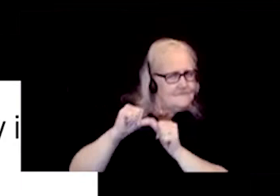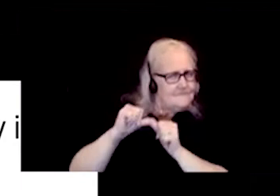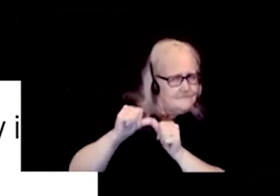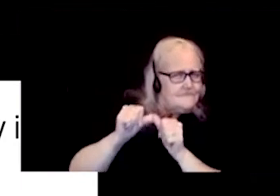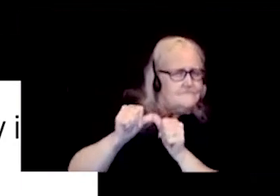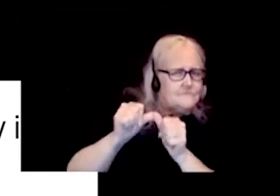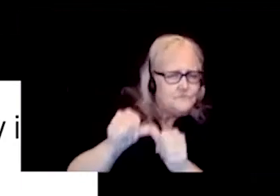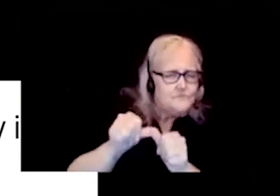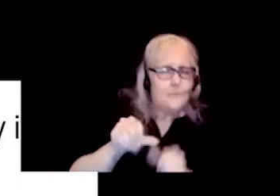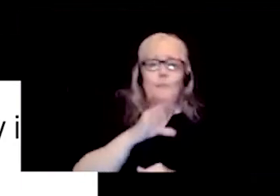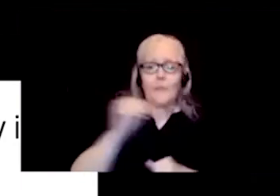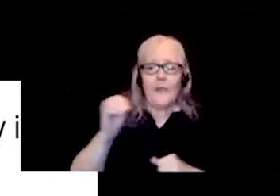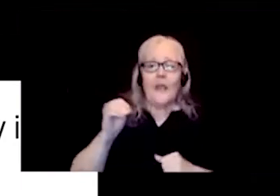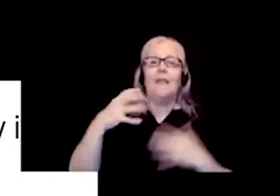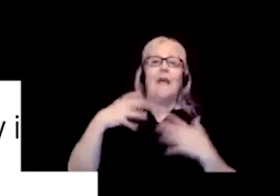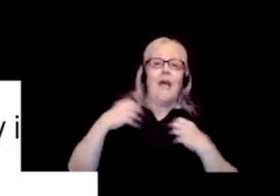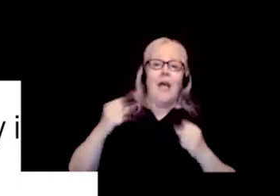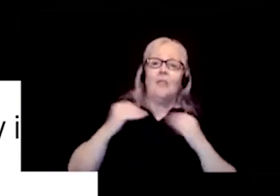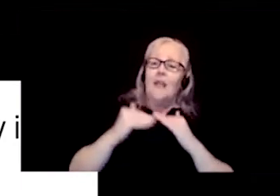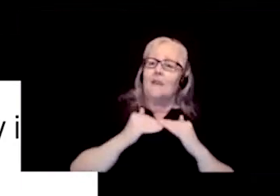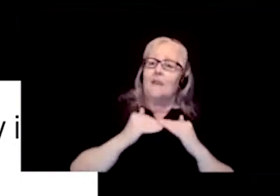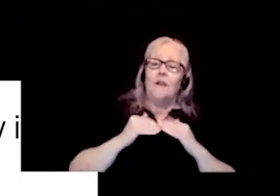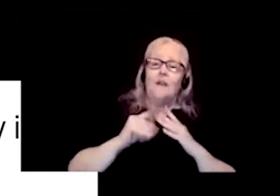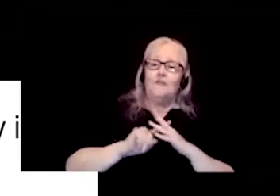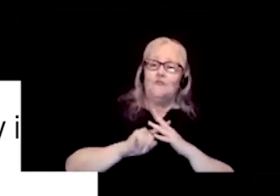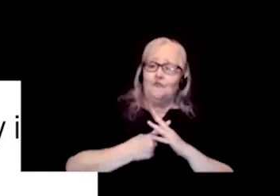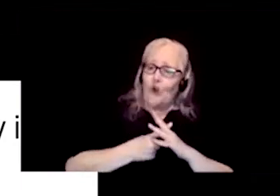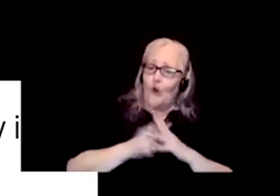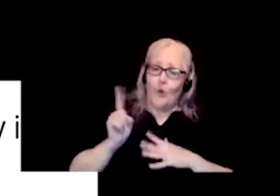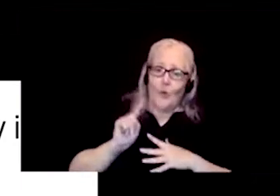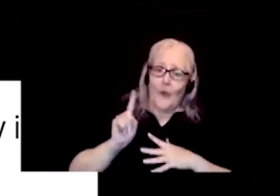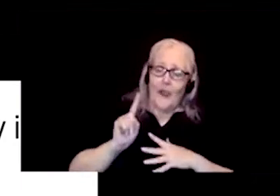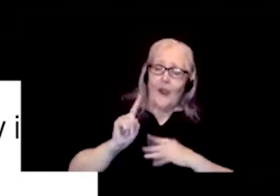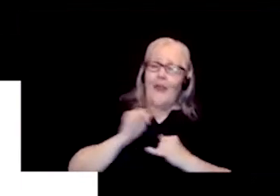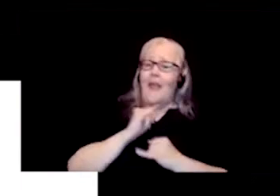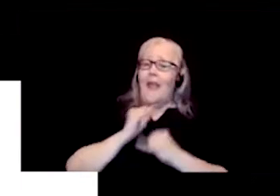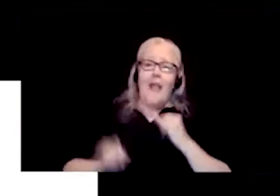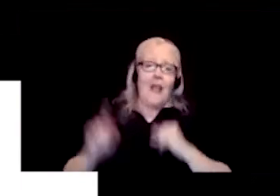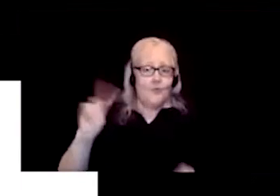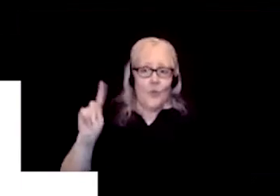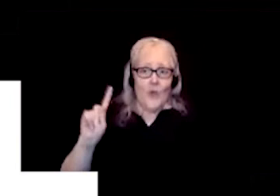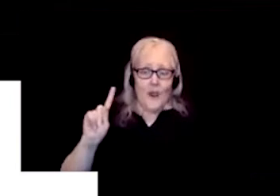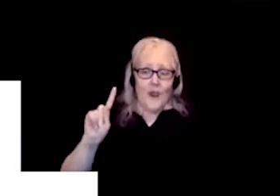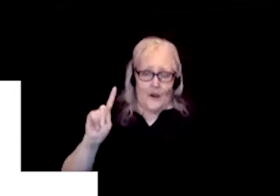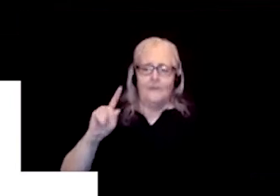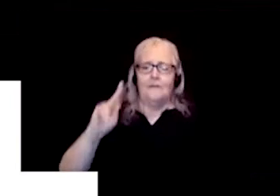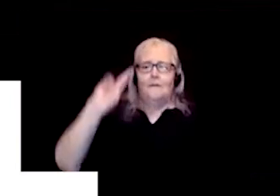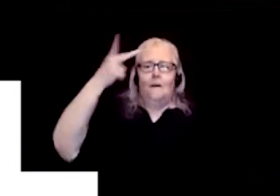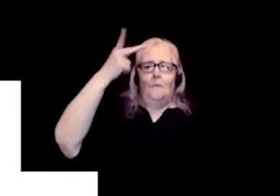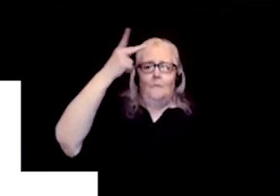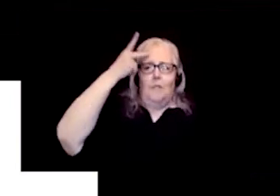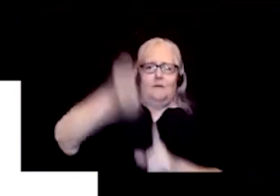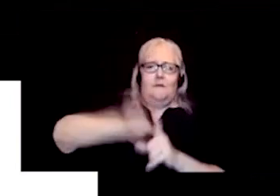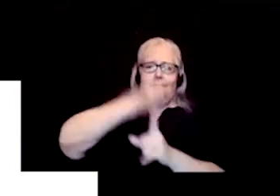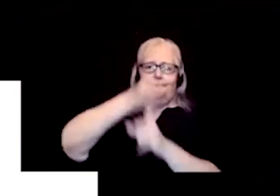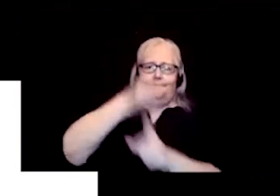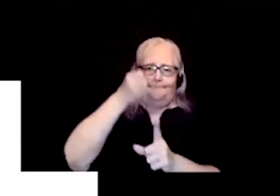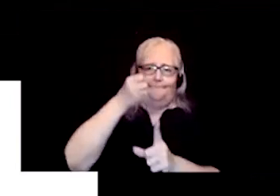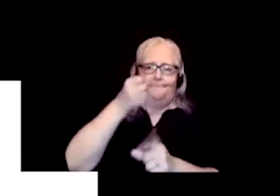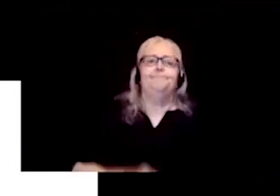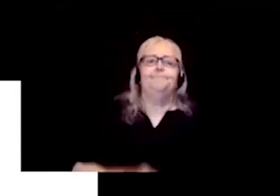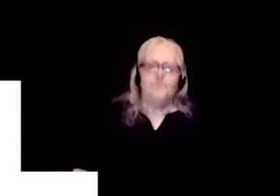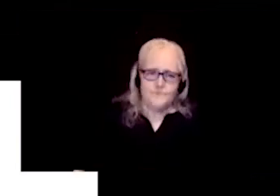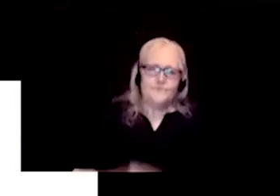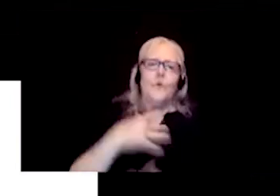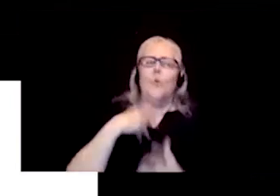equity begins and it ends with the political determinants of health. Let me leave you with this thought by a